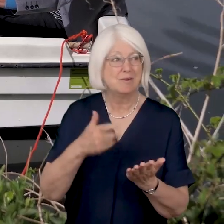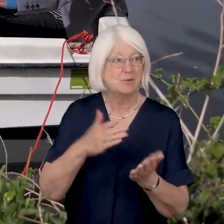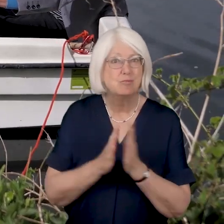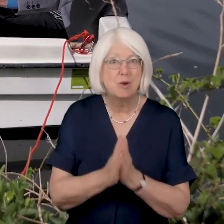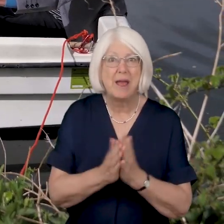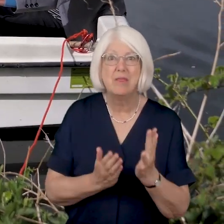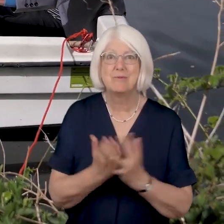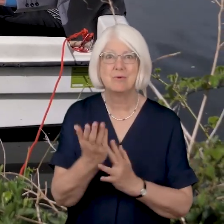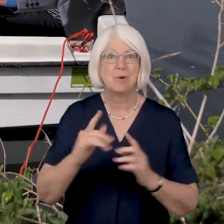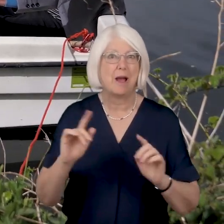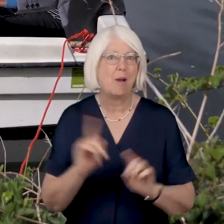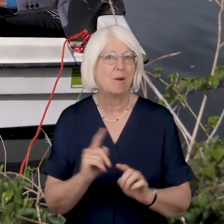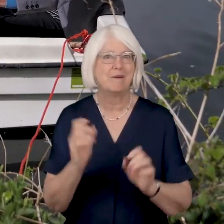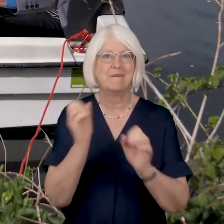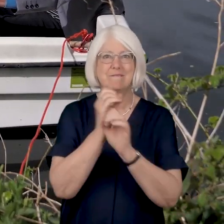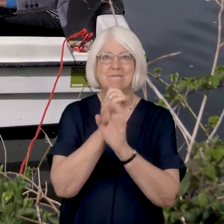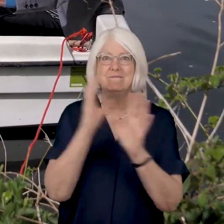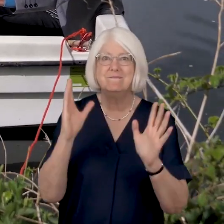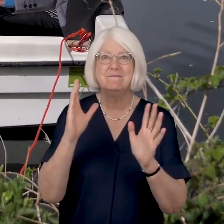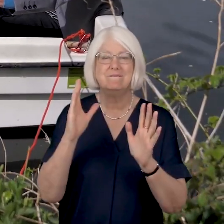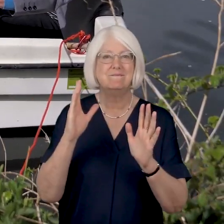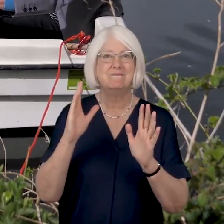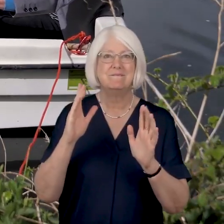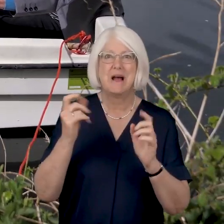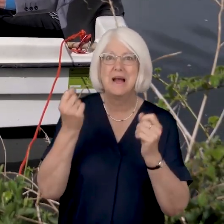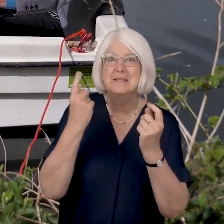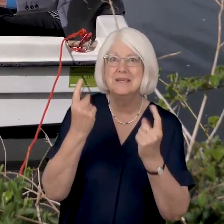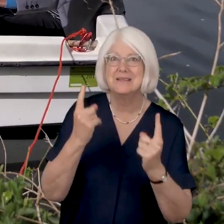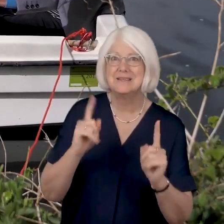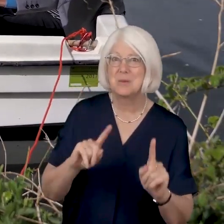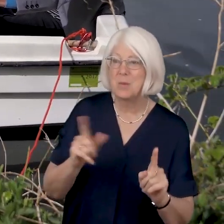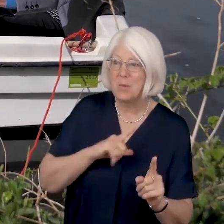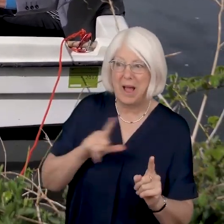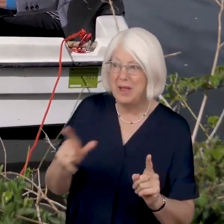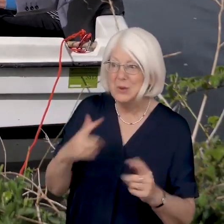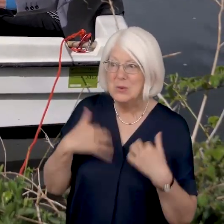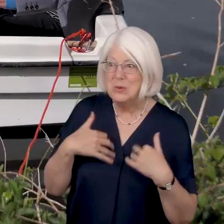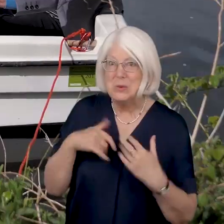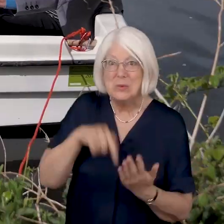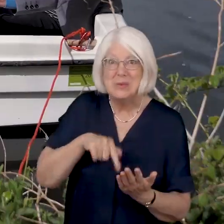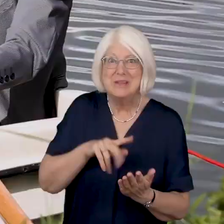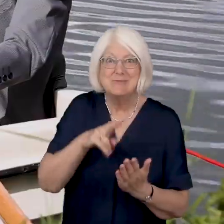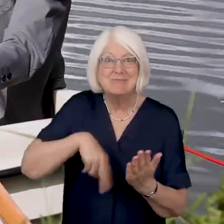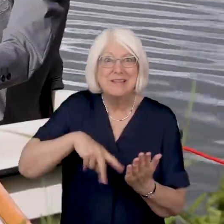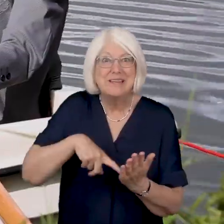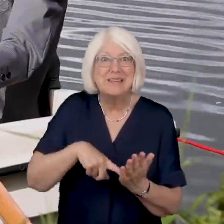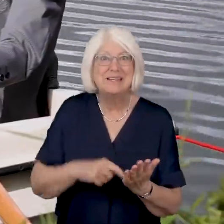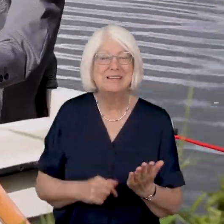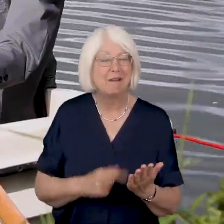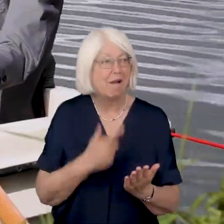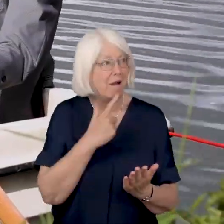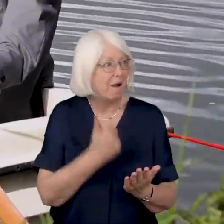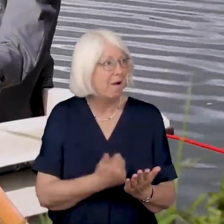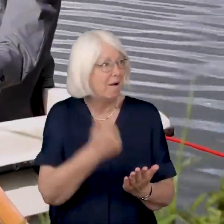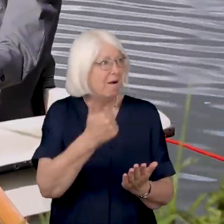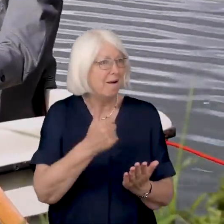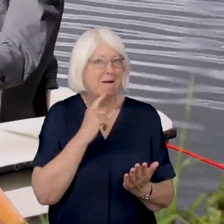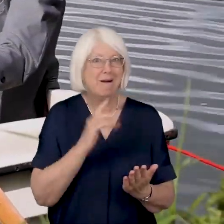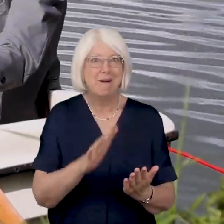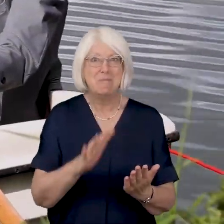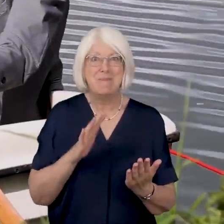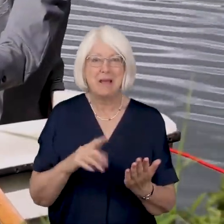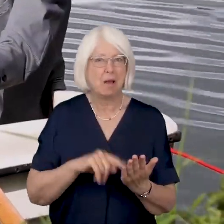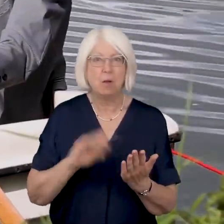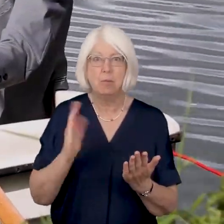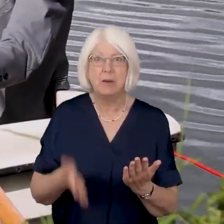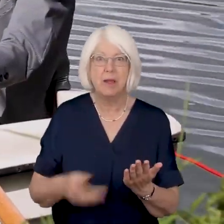of our future ideas and vision. So just tell us, why are you so excited about this reading? Yeah, that was amazing, I thought. I